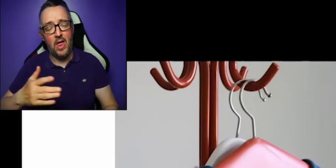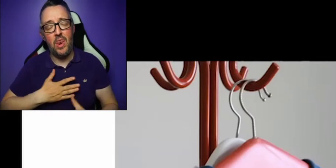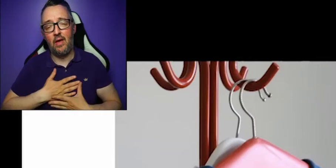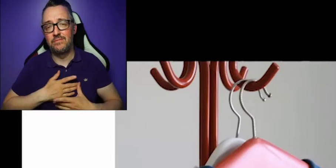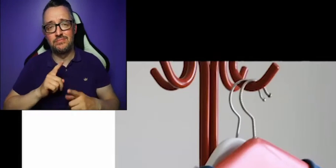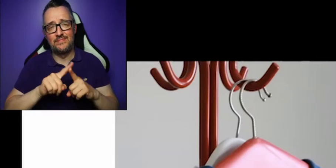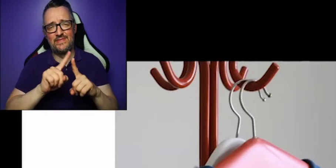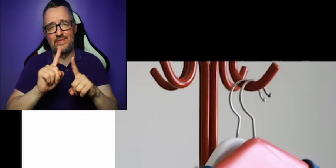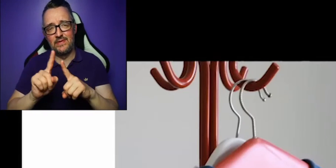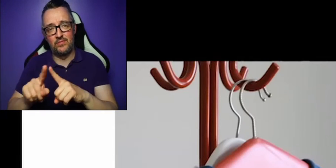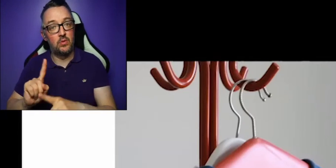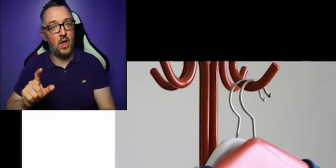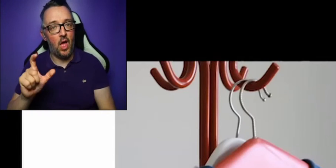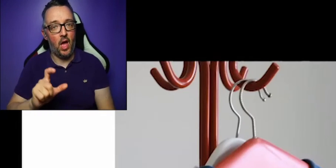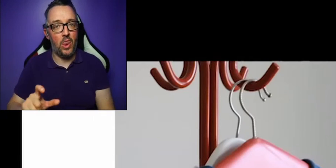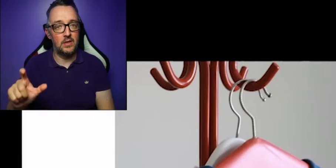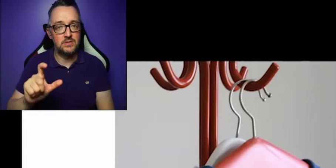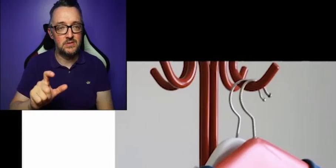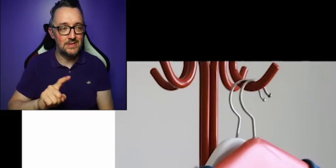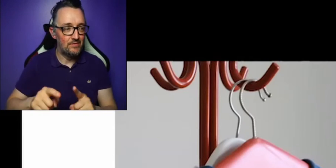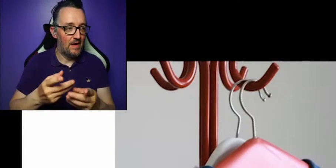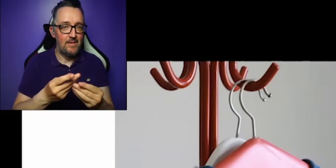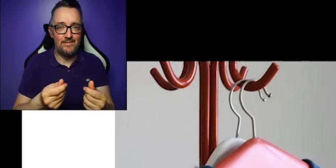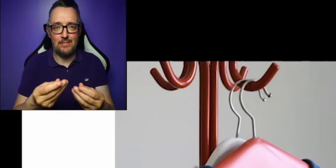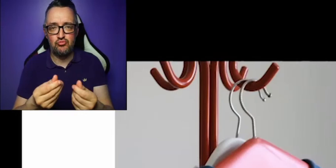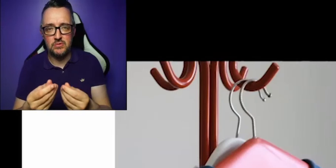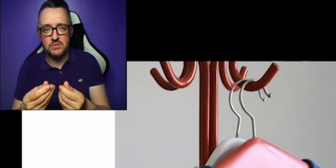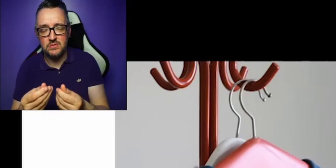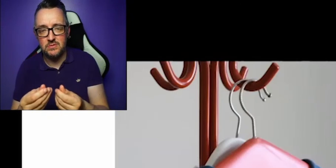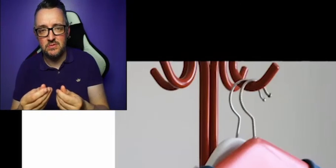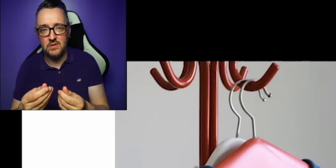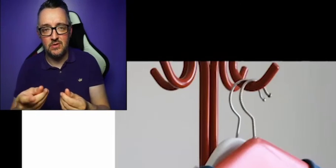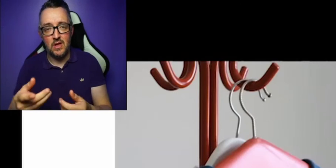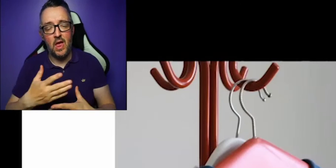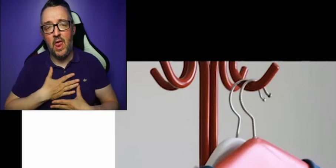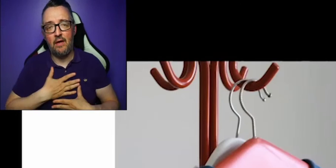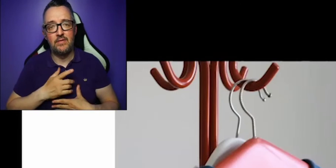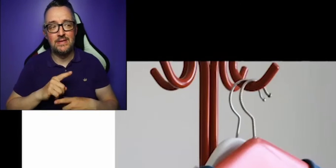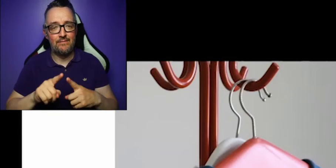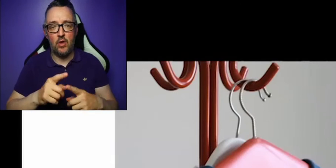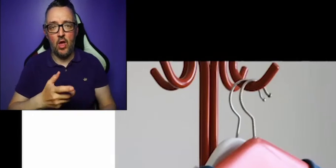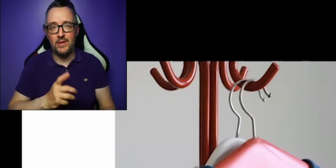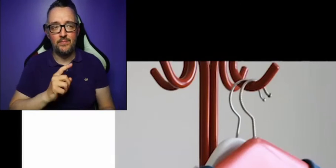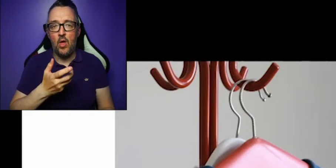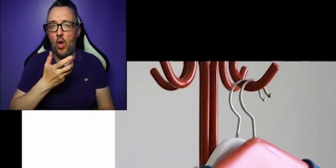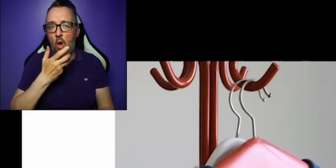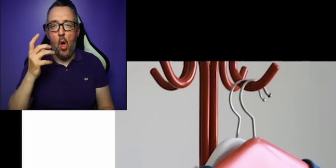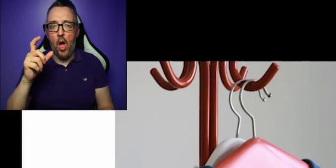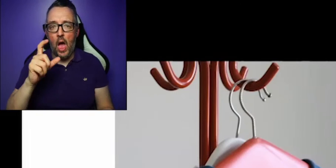colour choices, and you know, fabrics that she really enjoyed all these hot colours together.